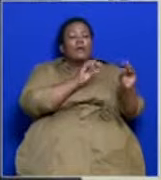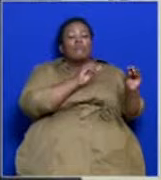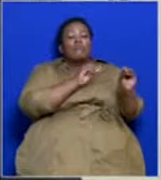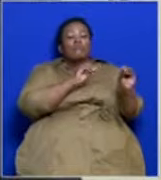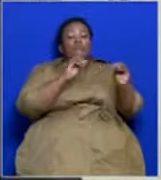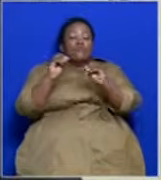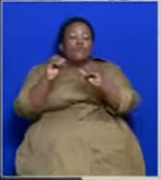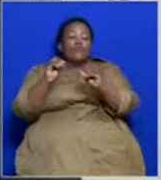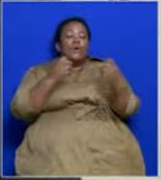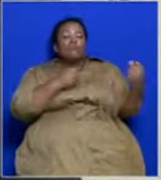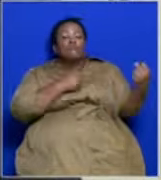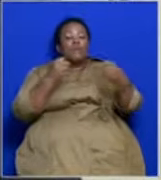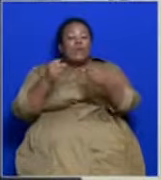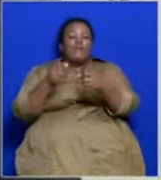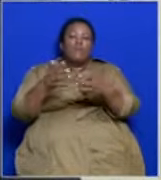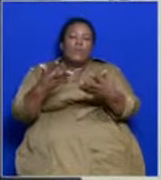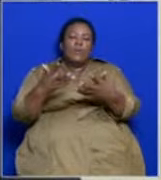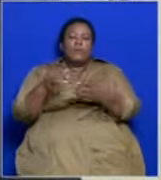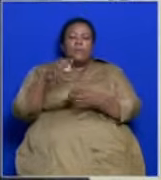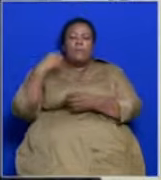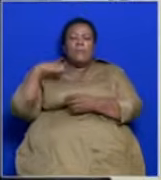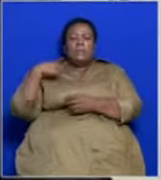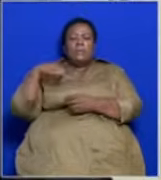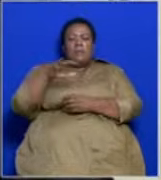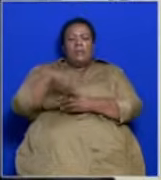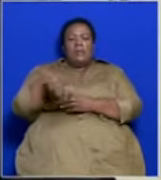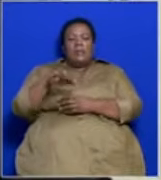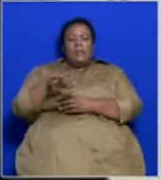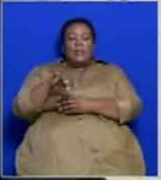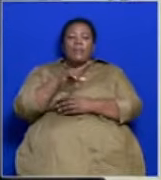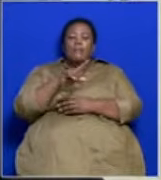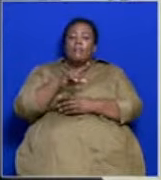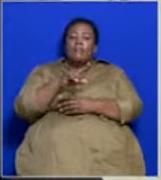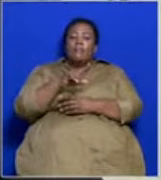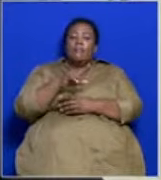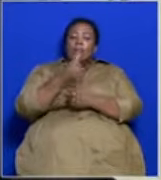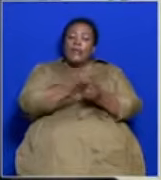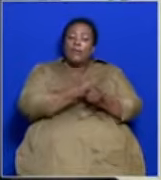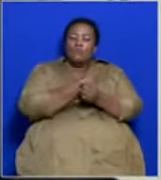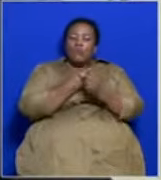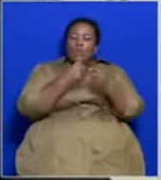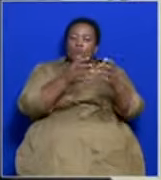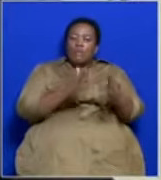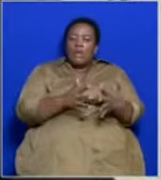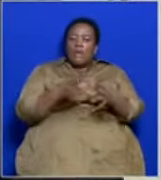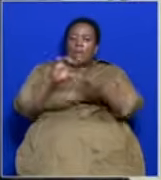driver cannot be traced, and his statement has not been